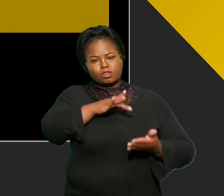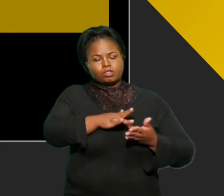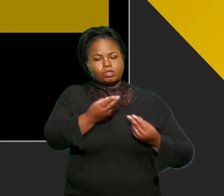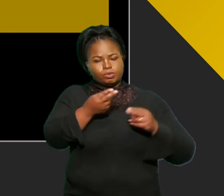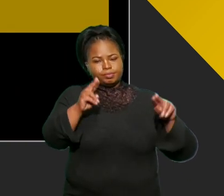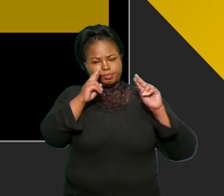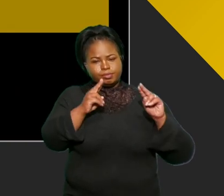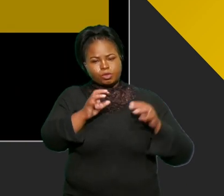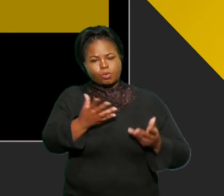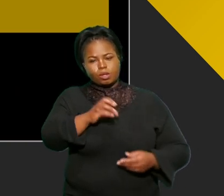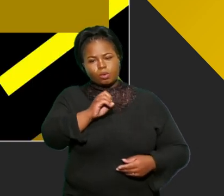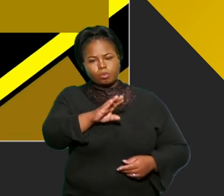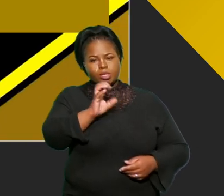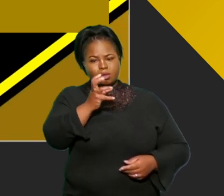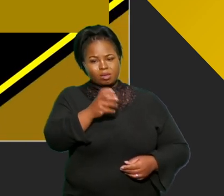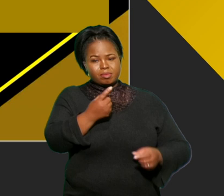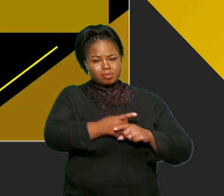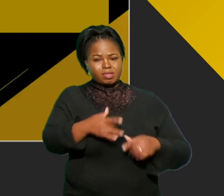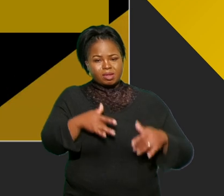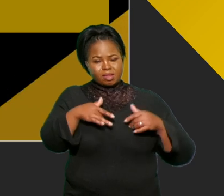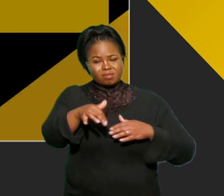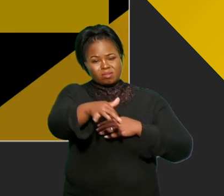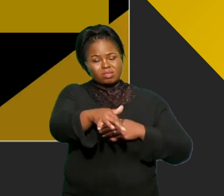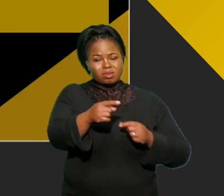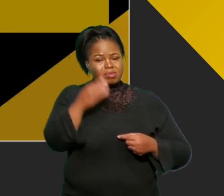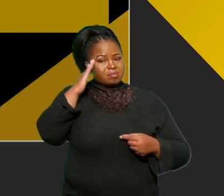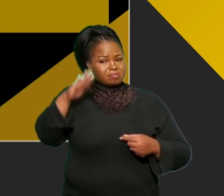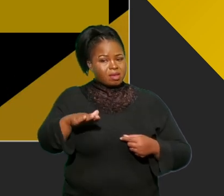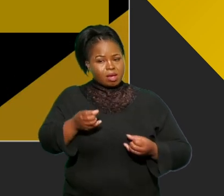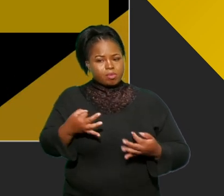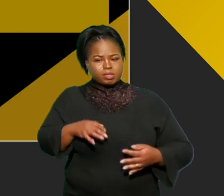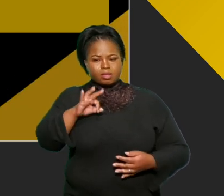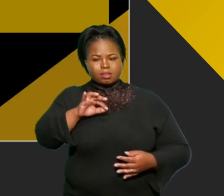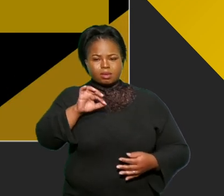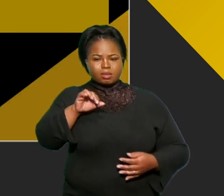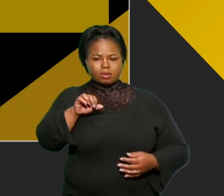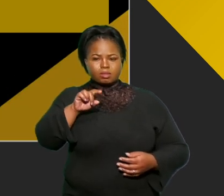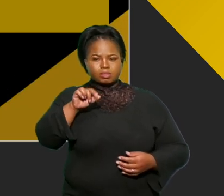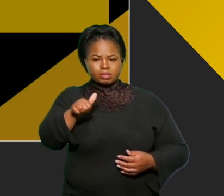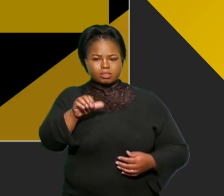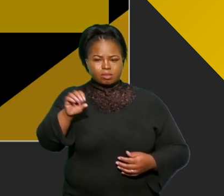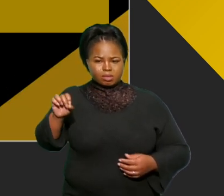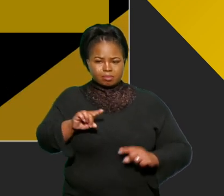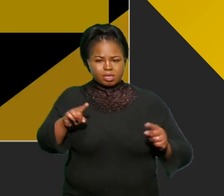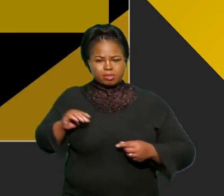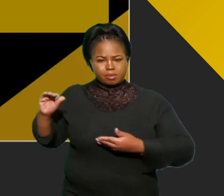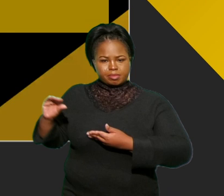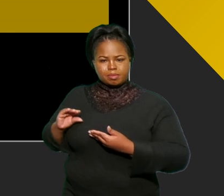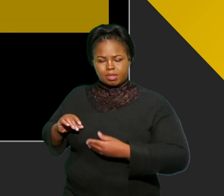of Technology, Bloemfontein campus, who lives off campus. And my accommodation cost me 3,600 and I only